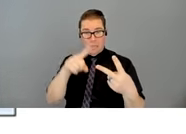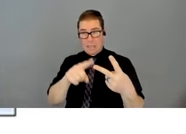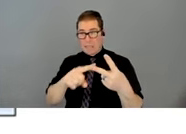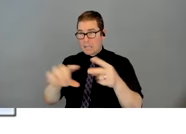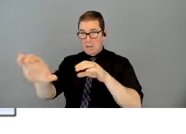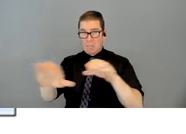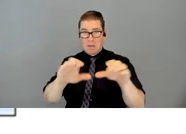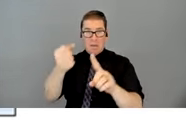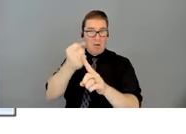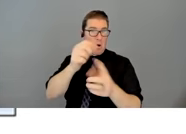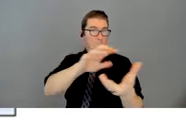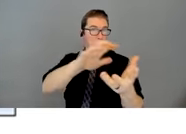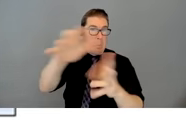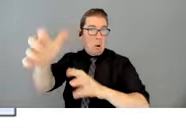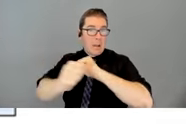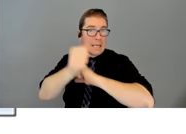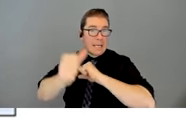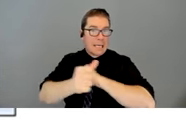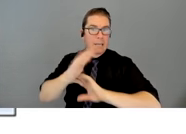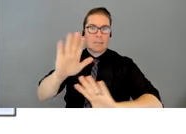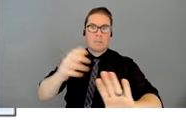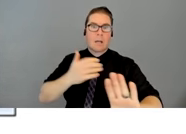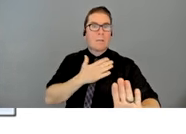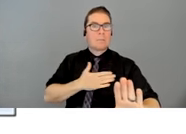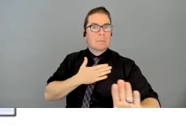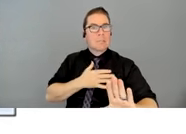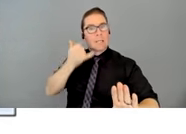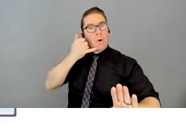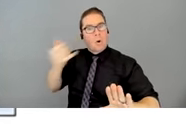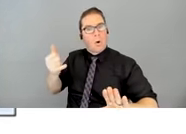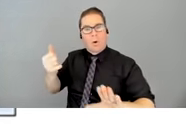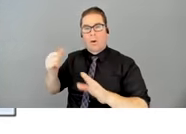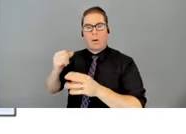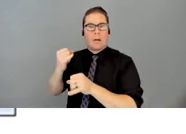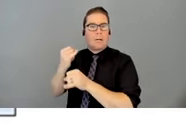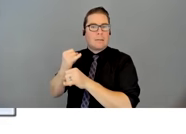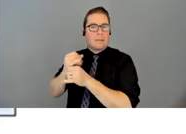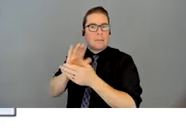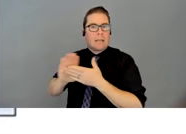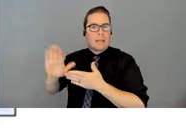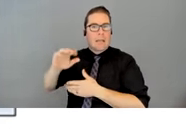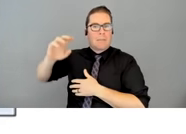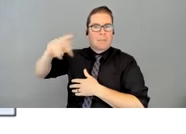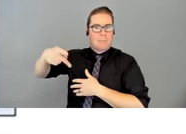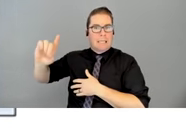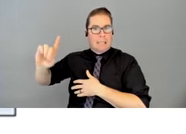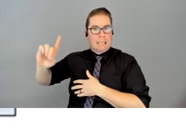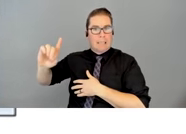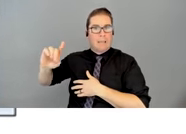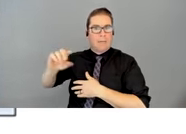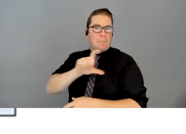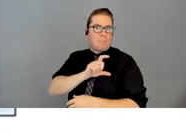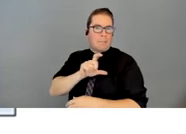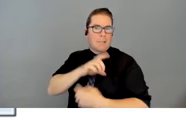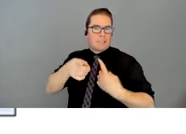The number is right there. It's 244-5911. You also have the